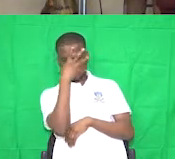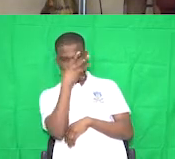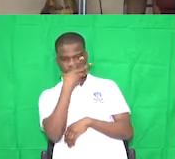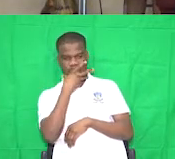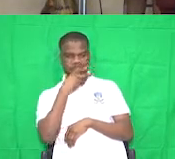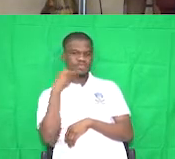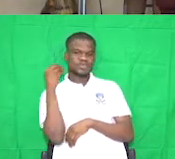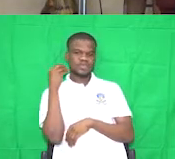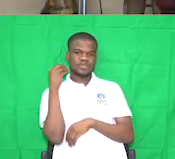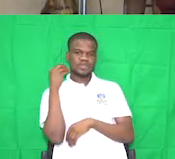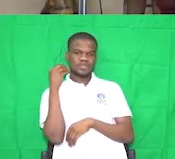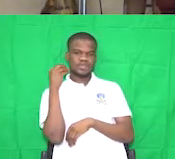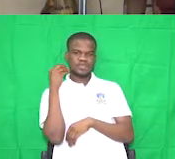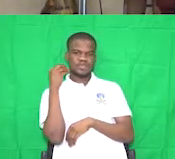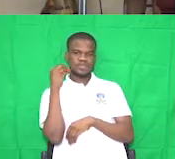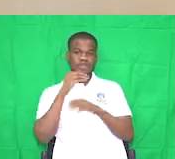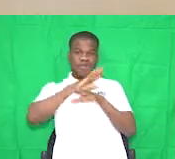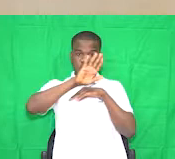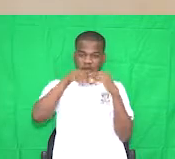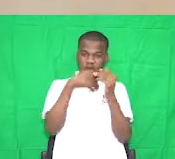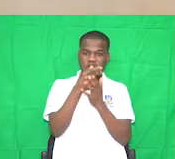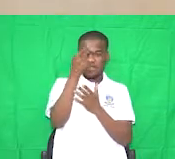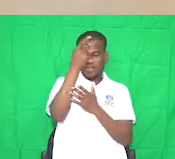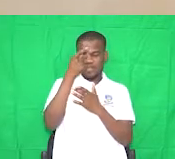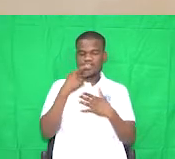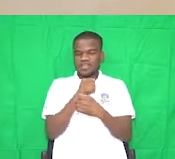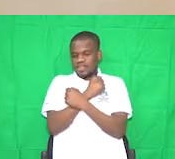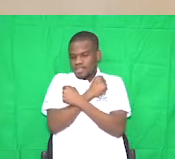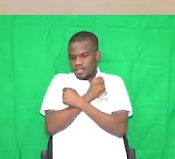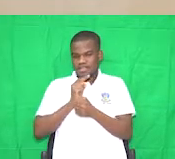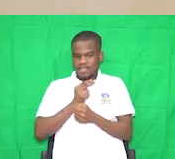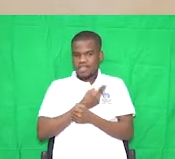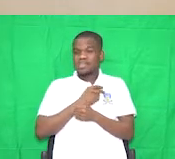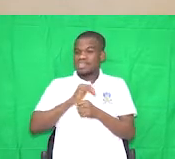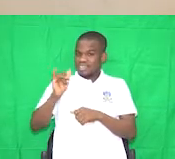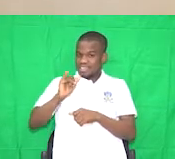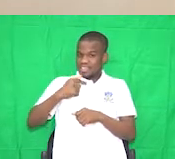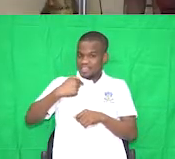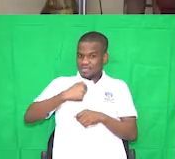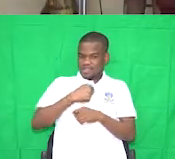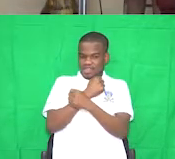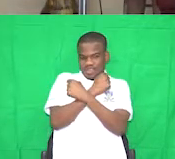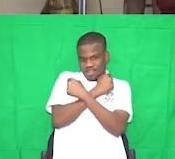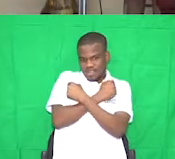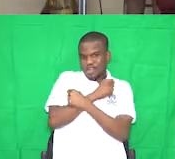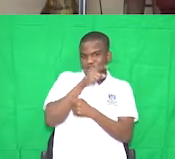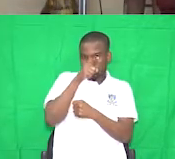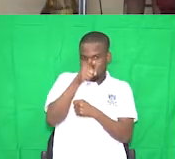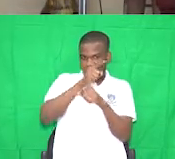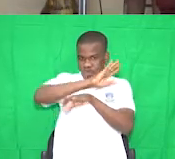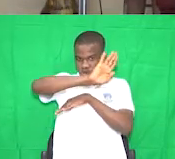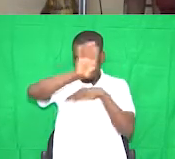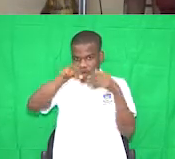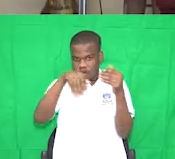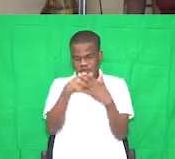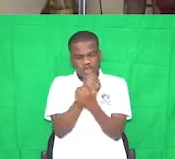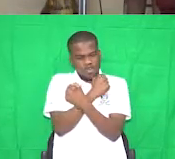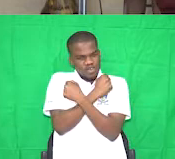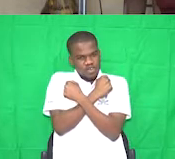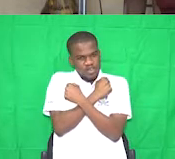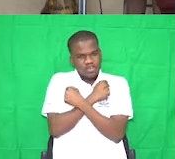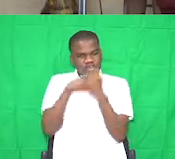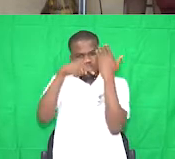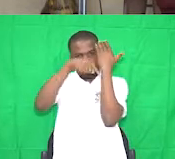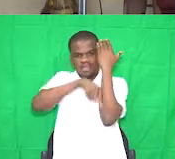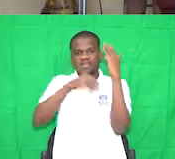yefe. Ye na wofo do ye bi. Ye su ye do wopi. O do ye.